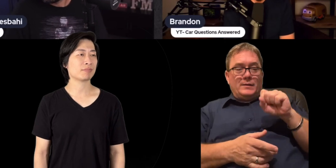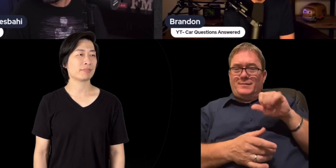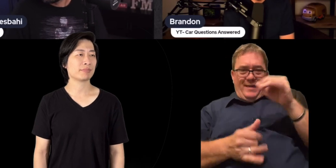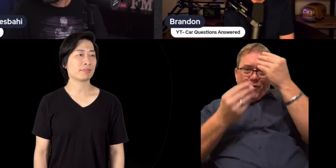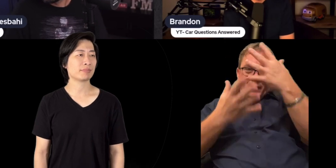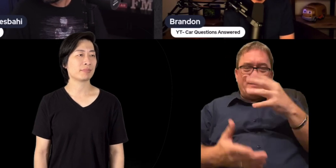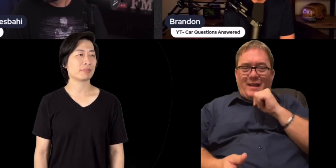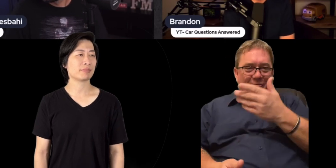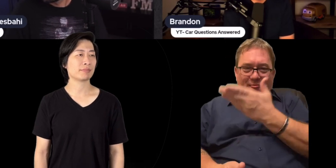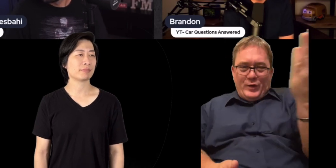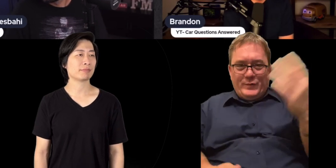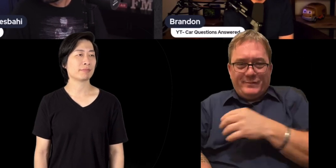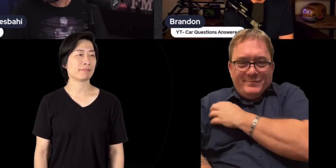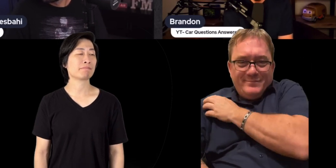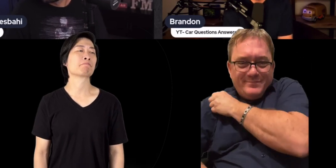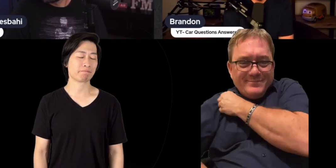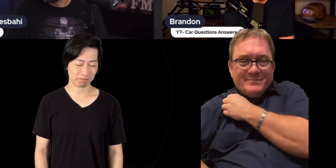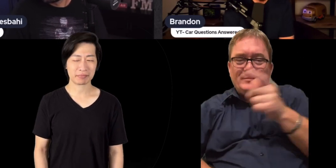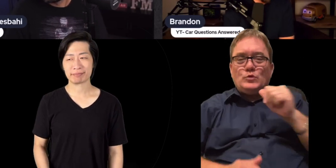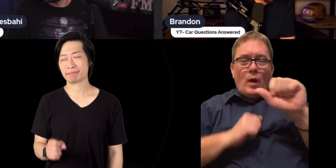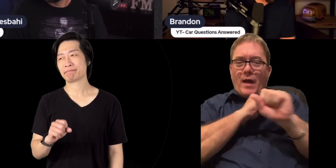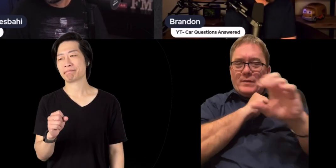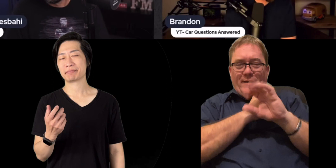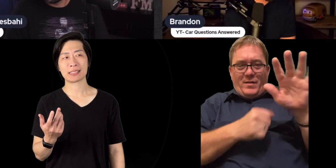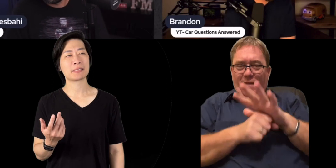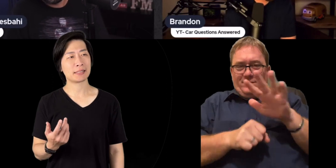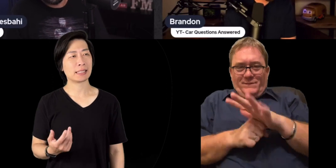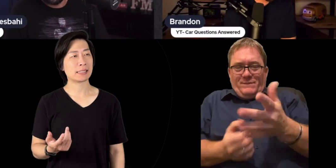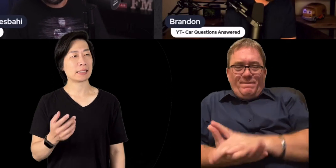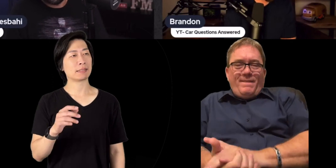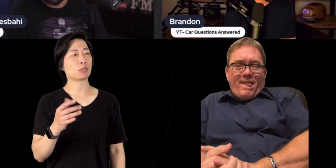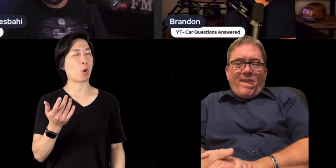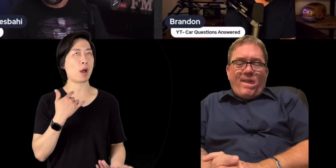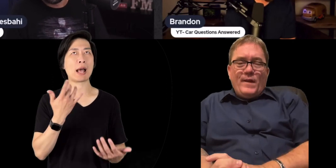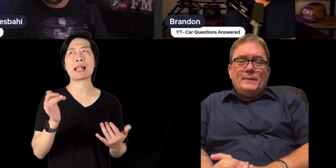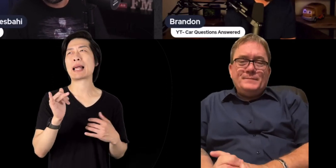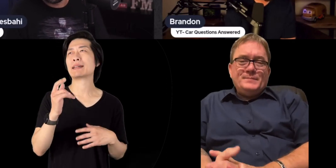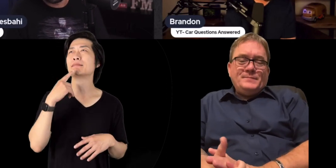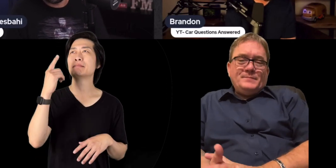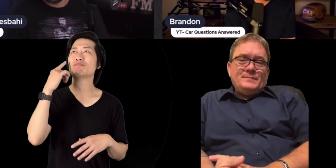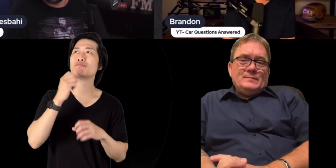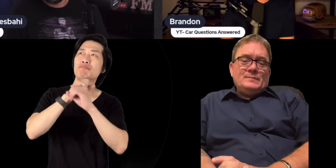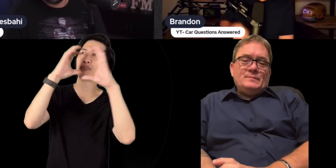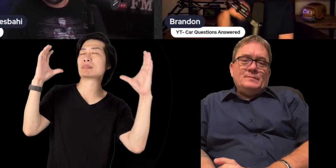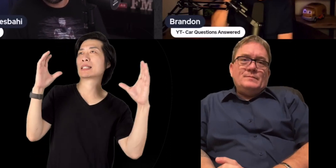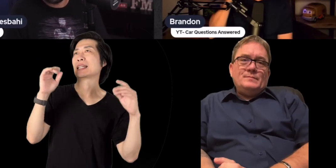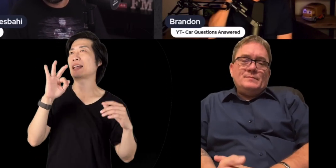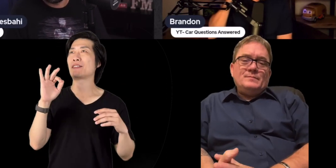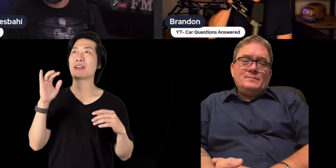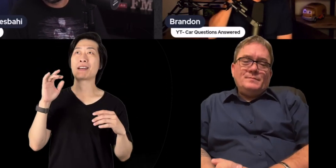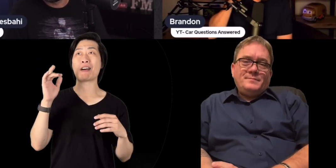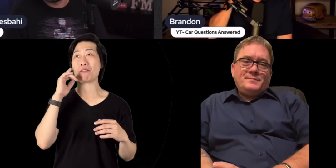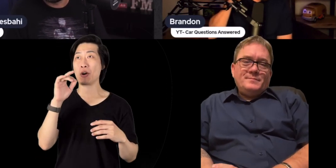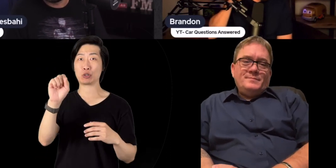just easily out there because they don't advertise it. Hmm. So, like, if I were to role play something, let's say the company comes out